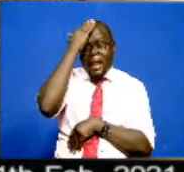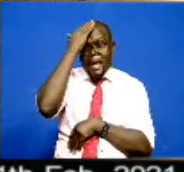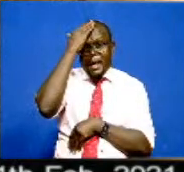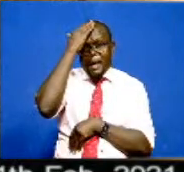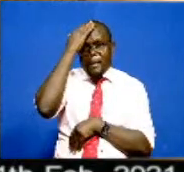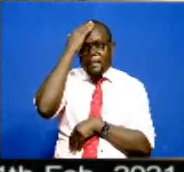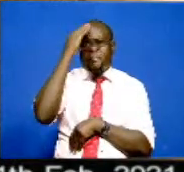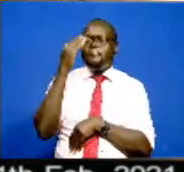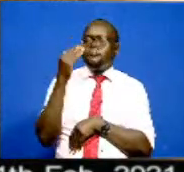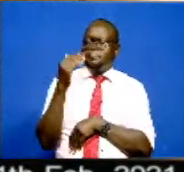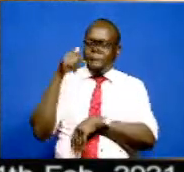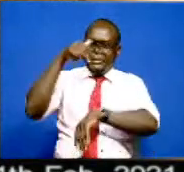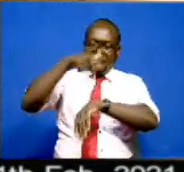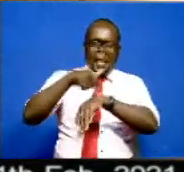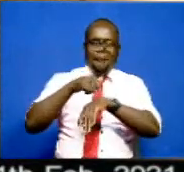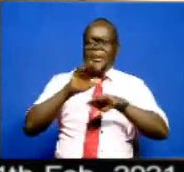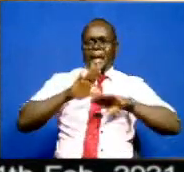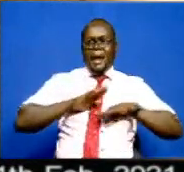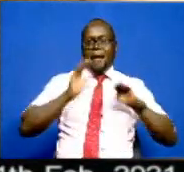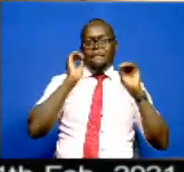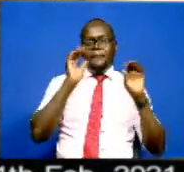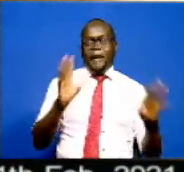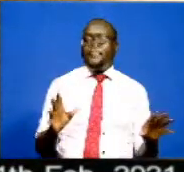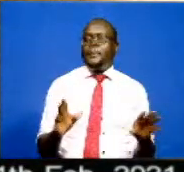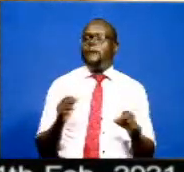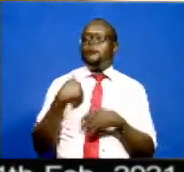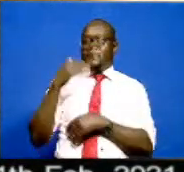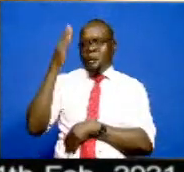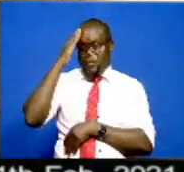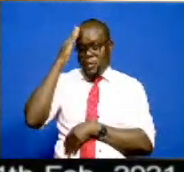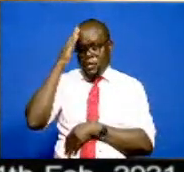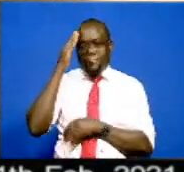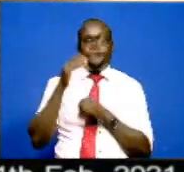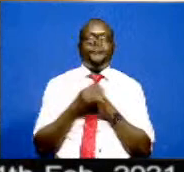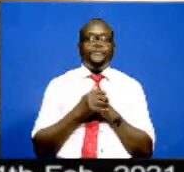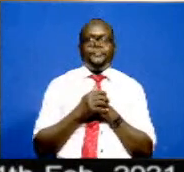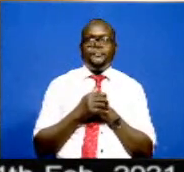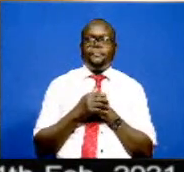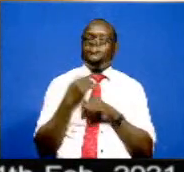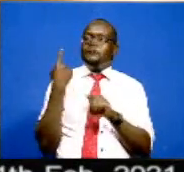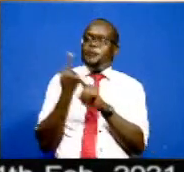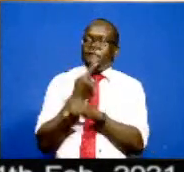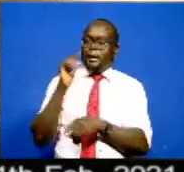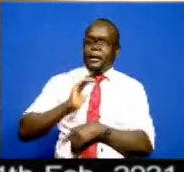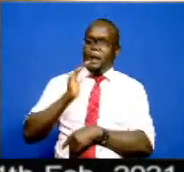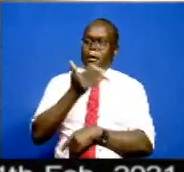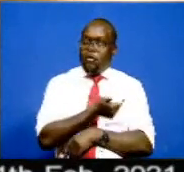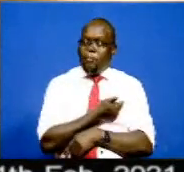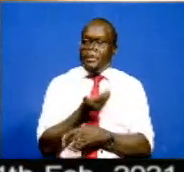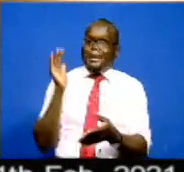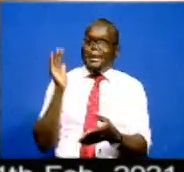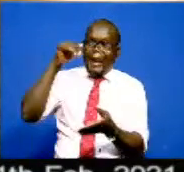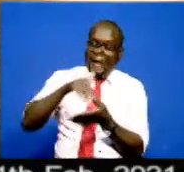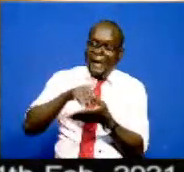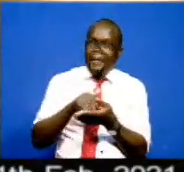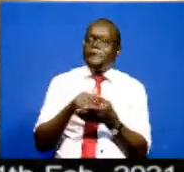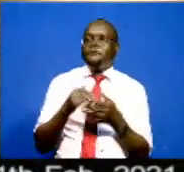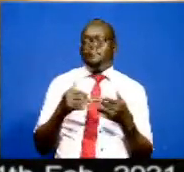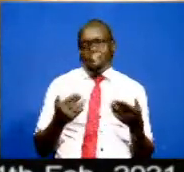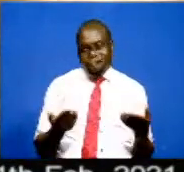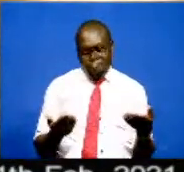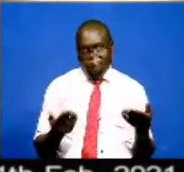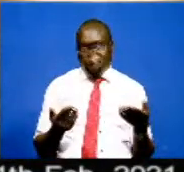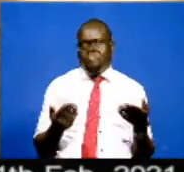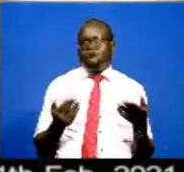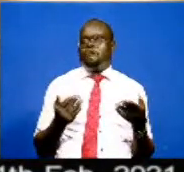And it is also time-bound. You know, the various departmental committees, again, you'll all